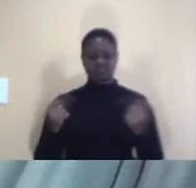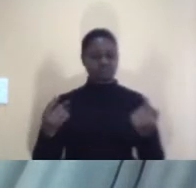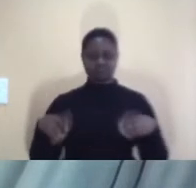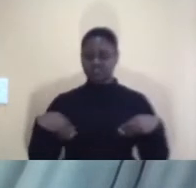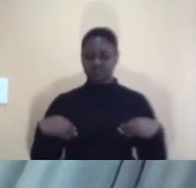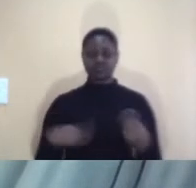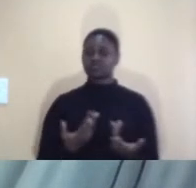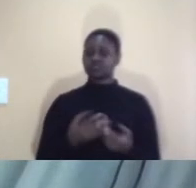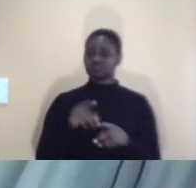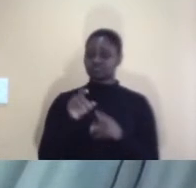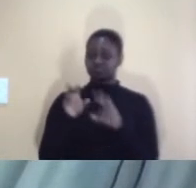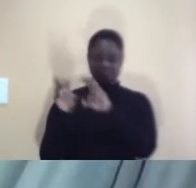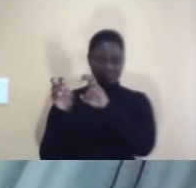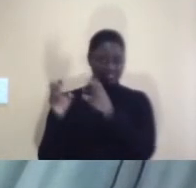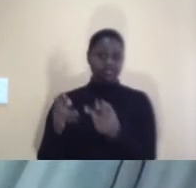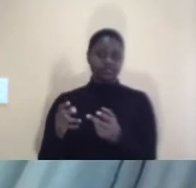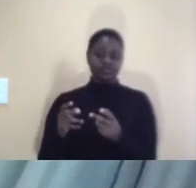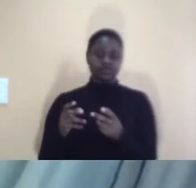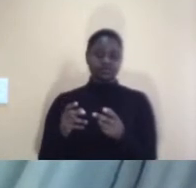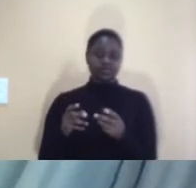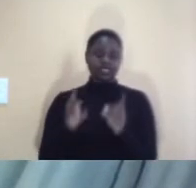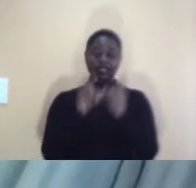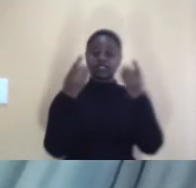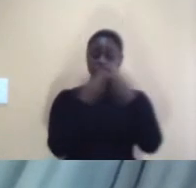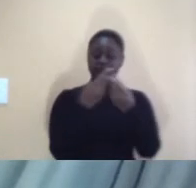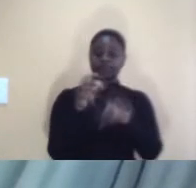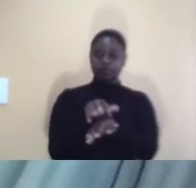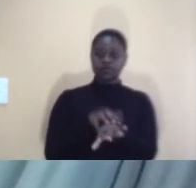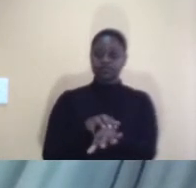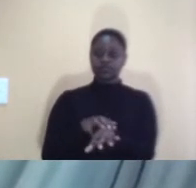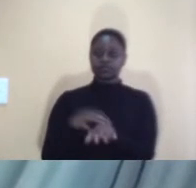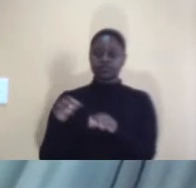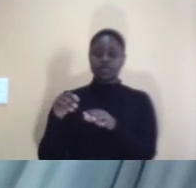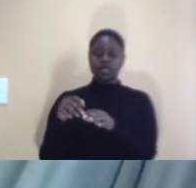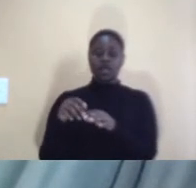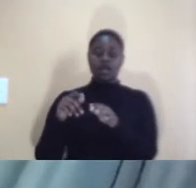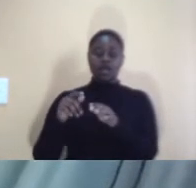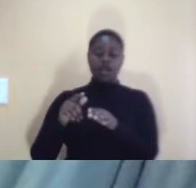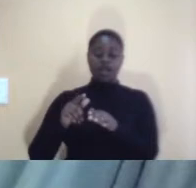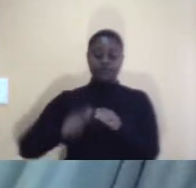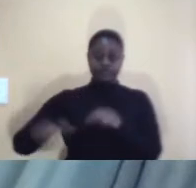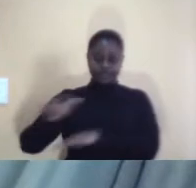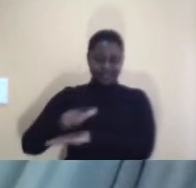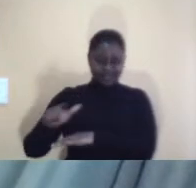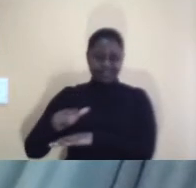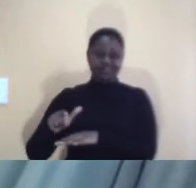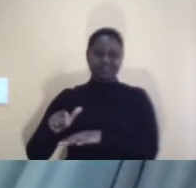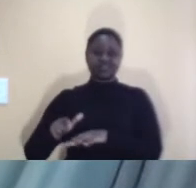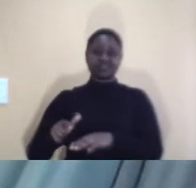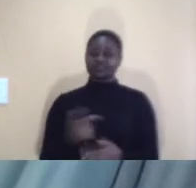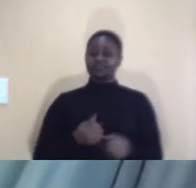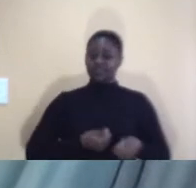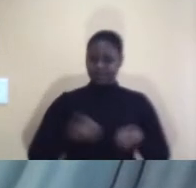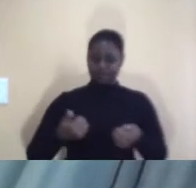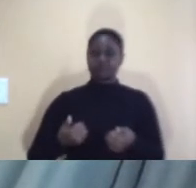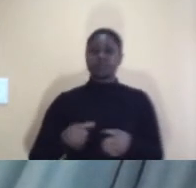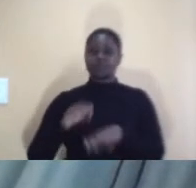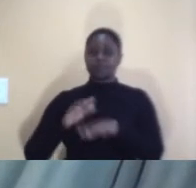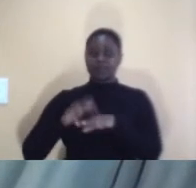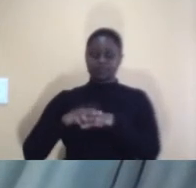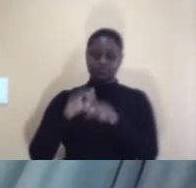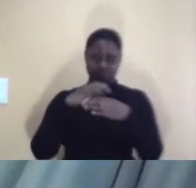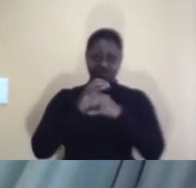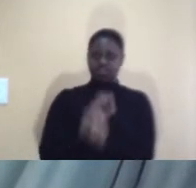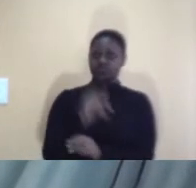an acceptable situation, and the Department of Agriculture and Land Reform must do more to correct the situation and afford the rural